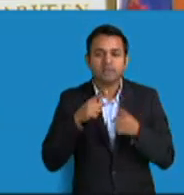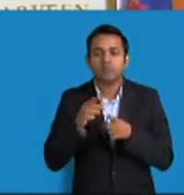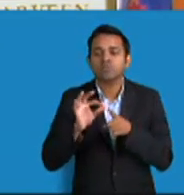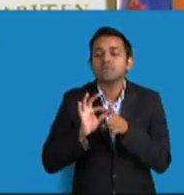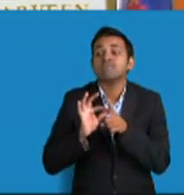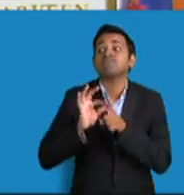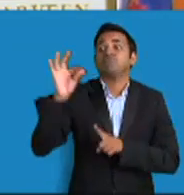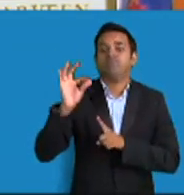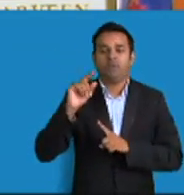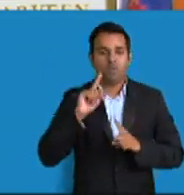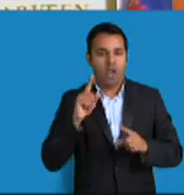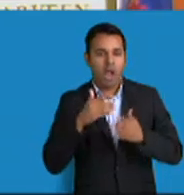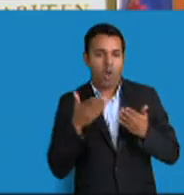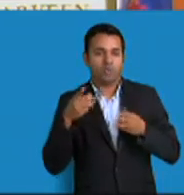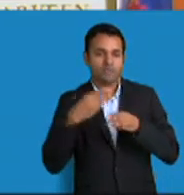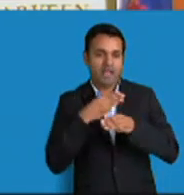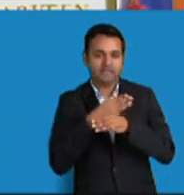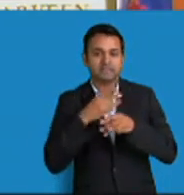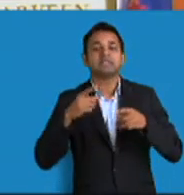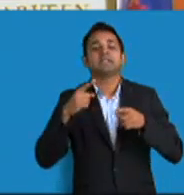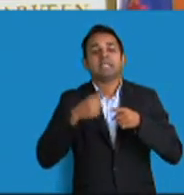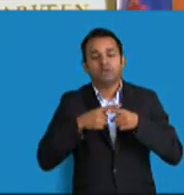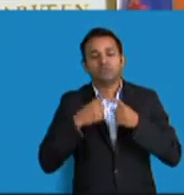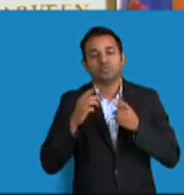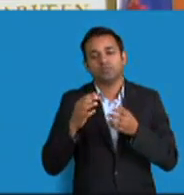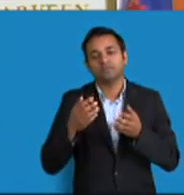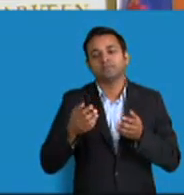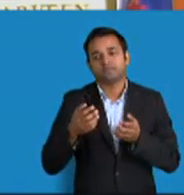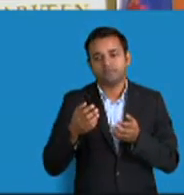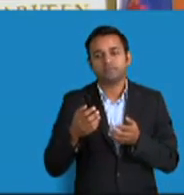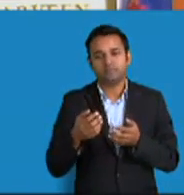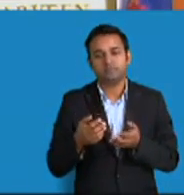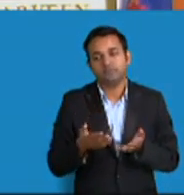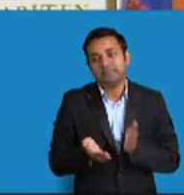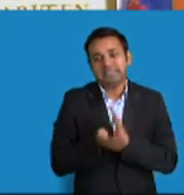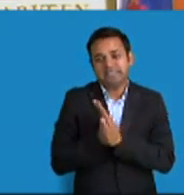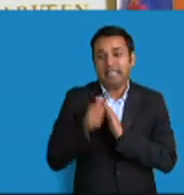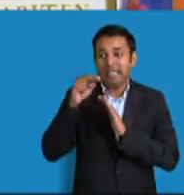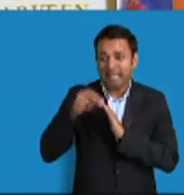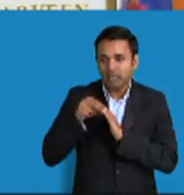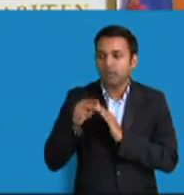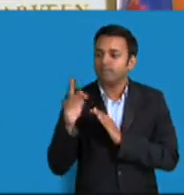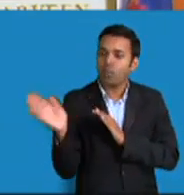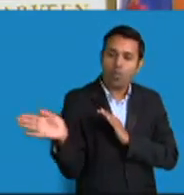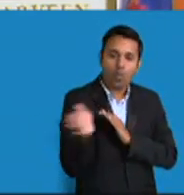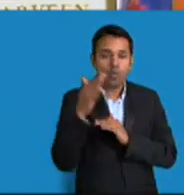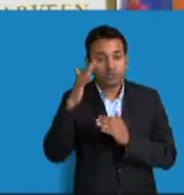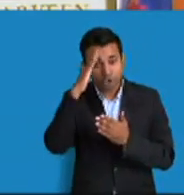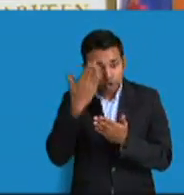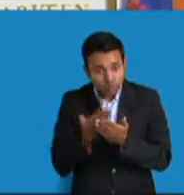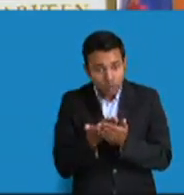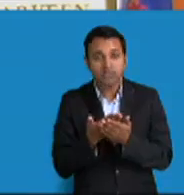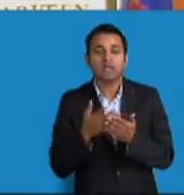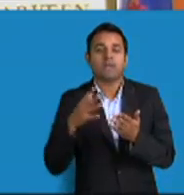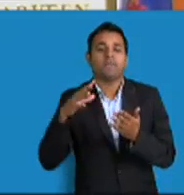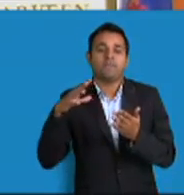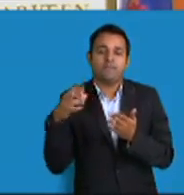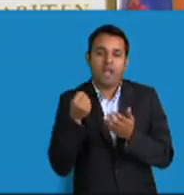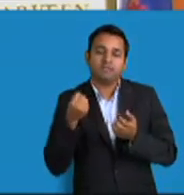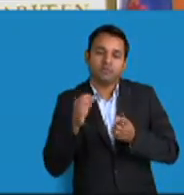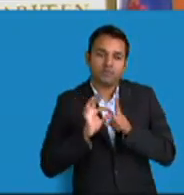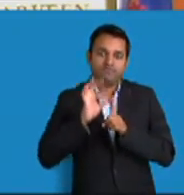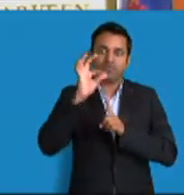in the low-performing schools, Madam Speaker. That has been launched. Every school has been given full package of that material along with a